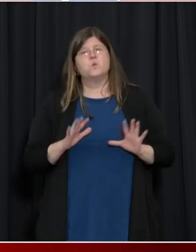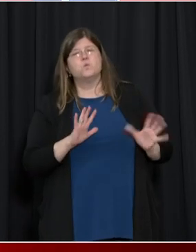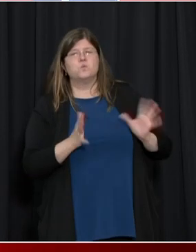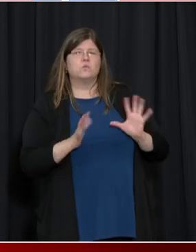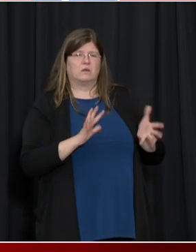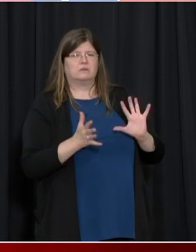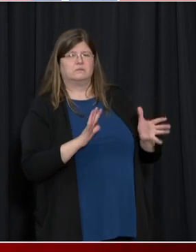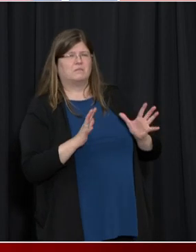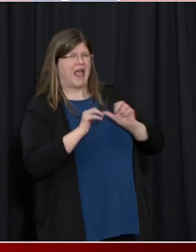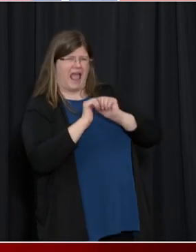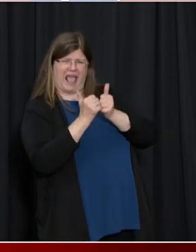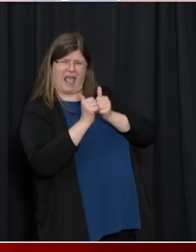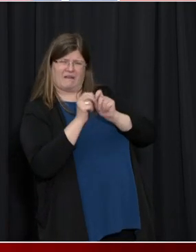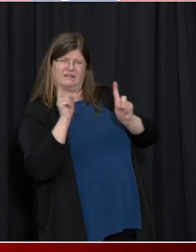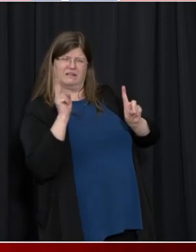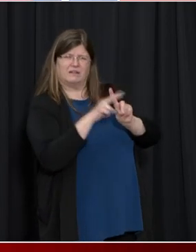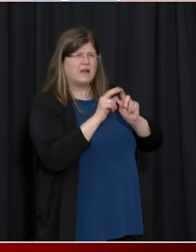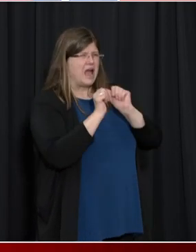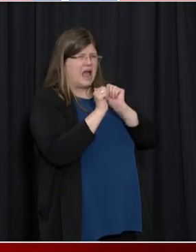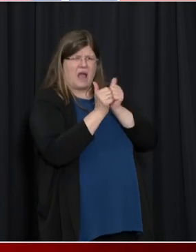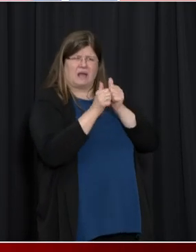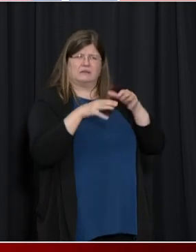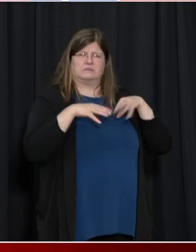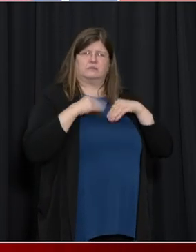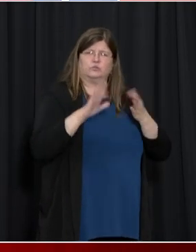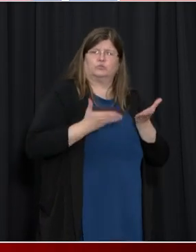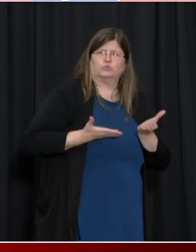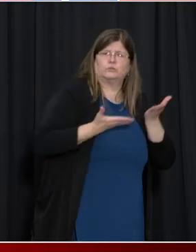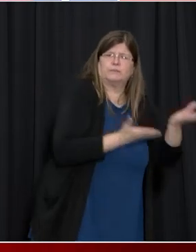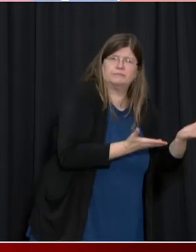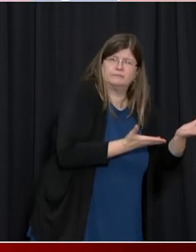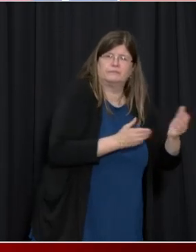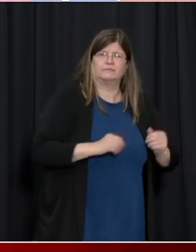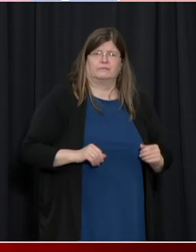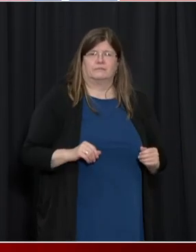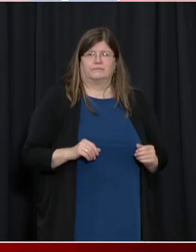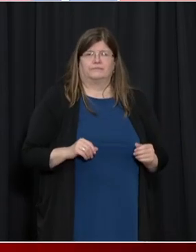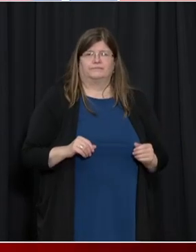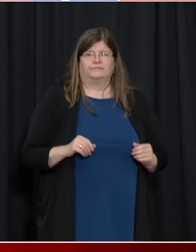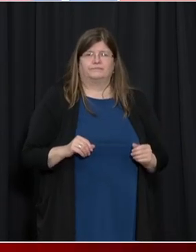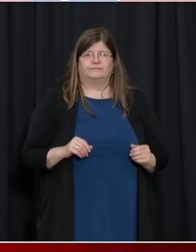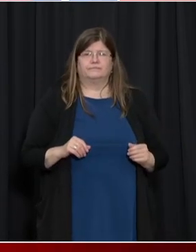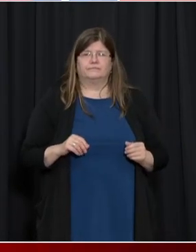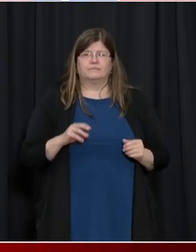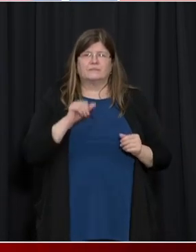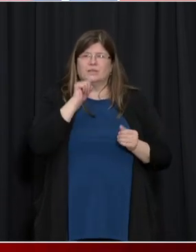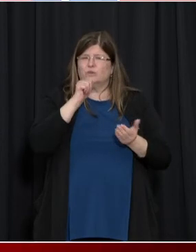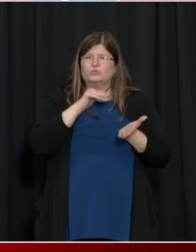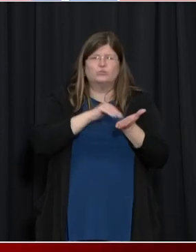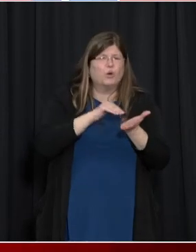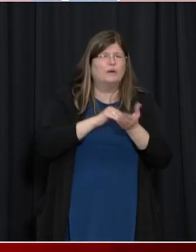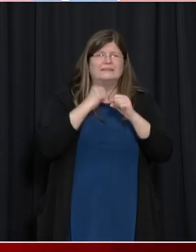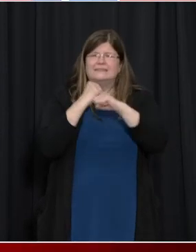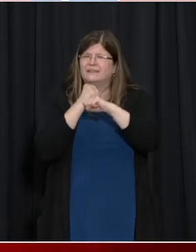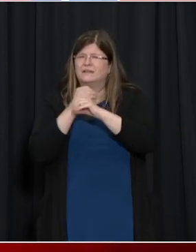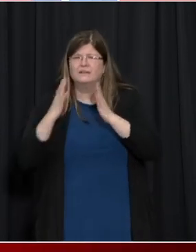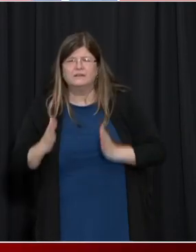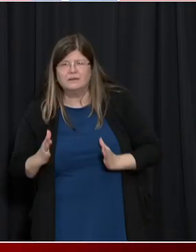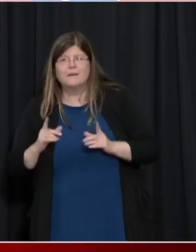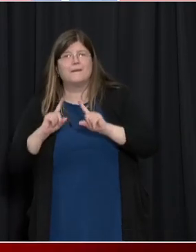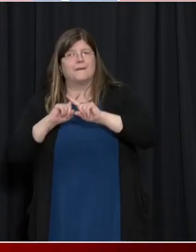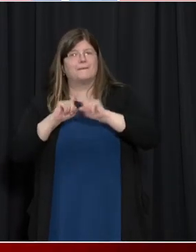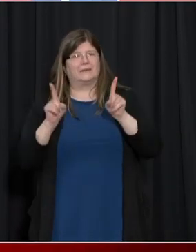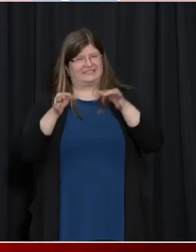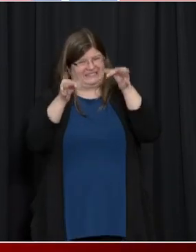In the phasing, not the science of determining when to go, obviously, but the implementations of rolling back the stay-at-home order and reopening.